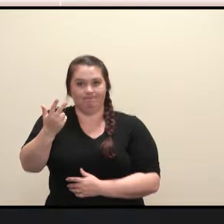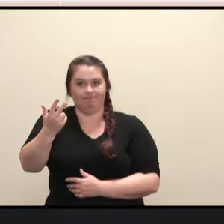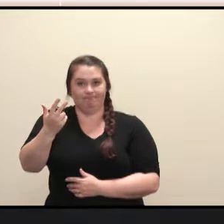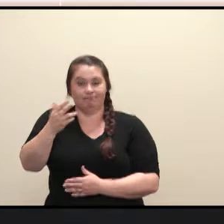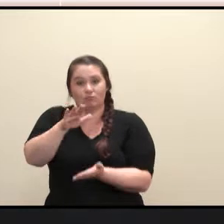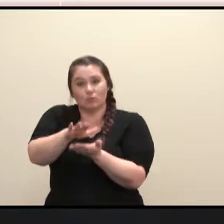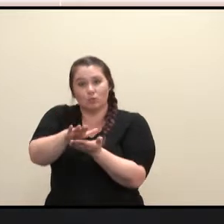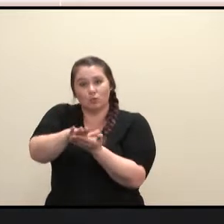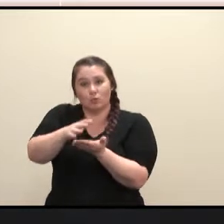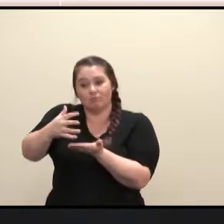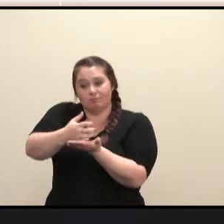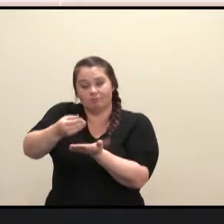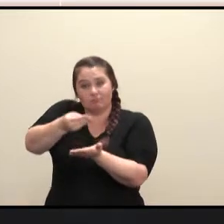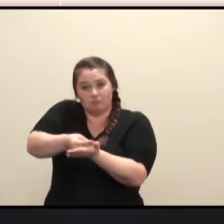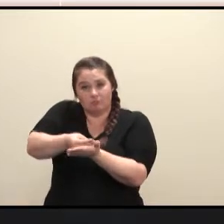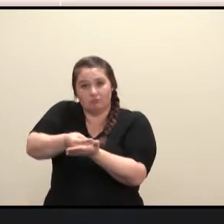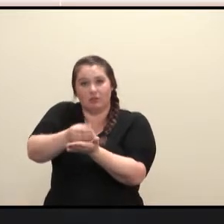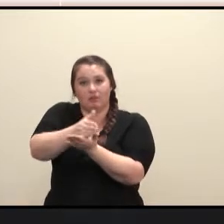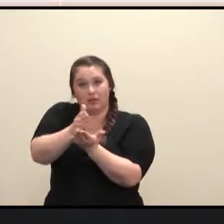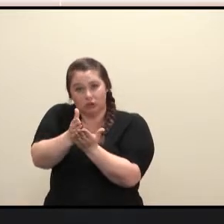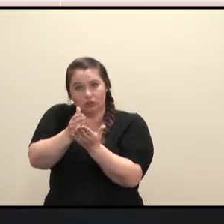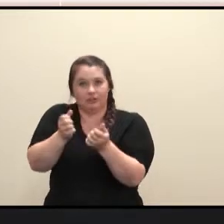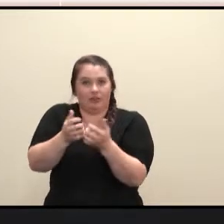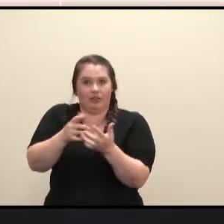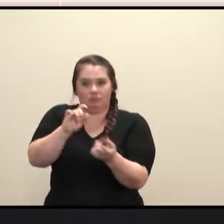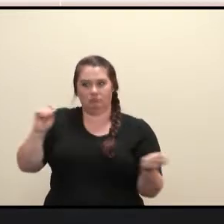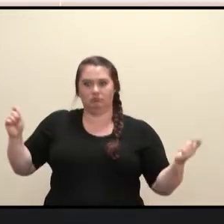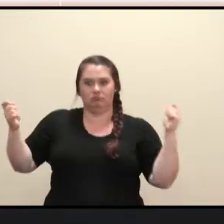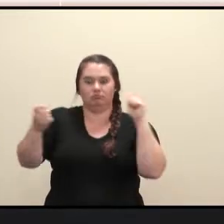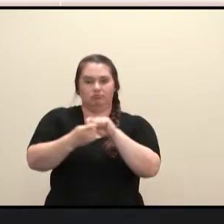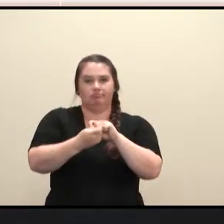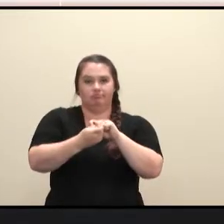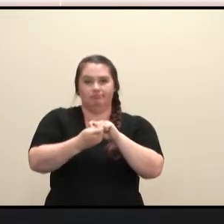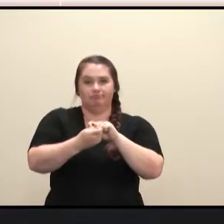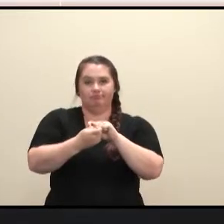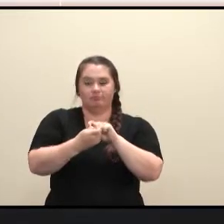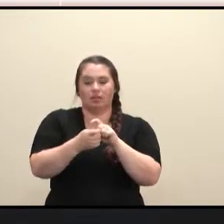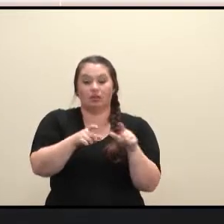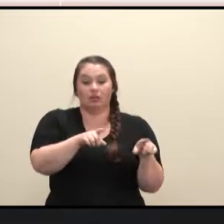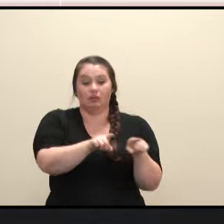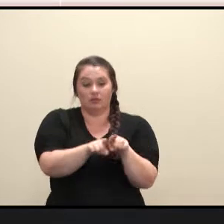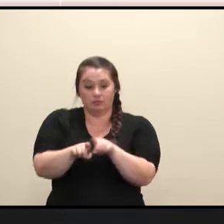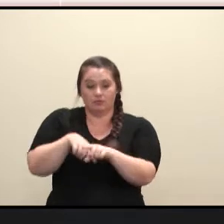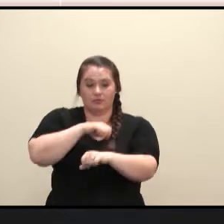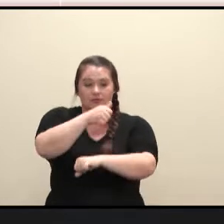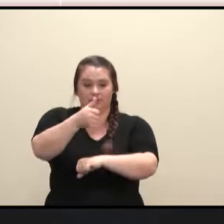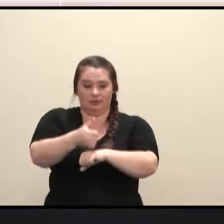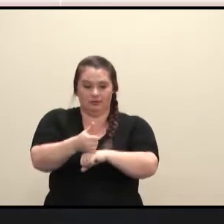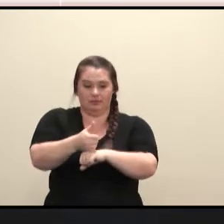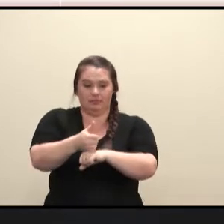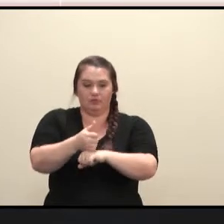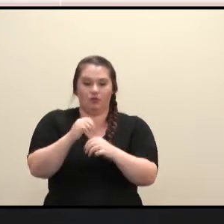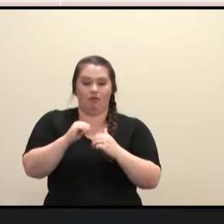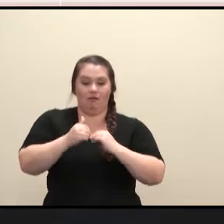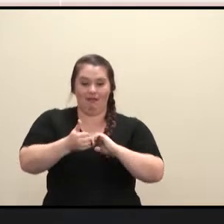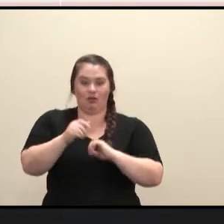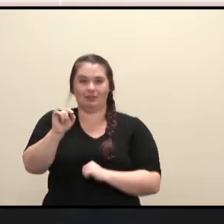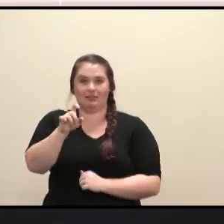And part of that is major change also to the way the tax rate is